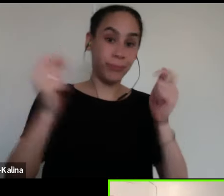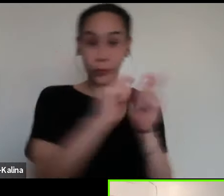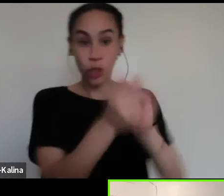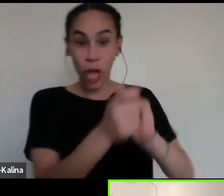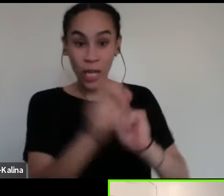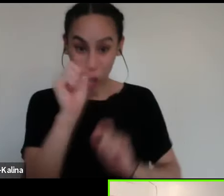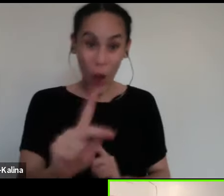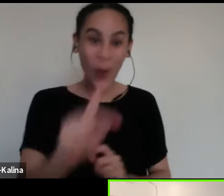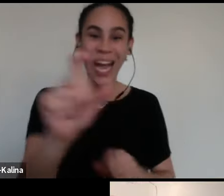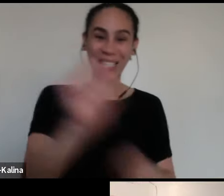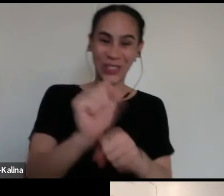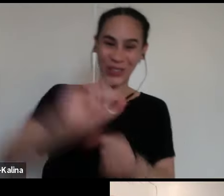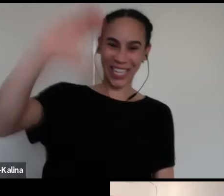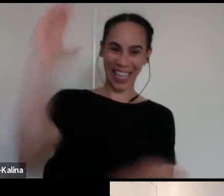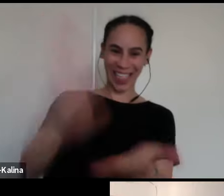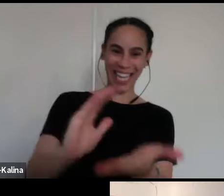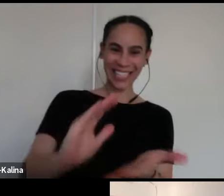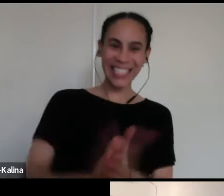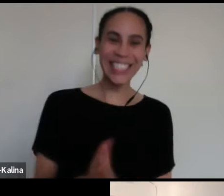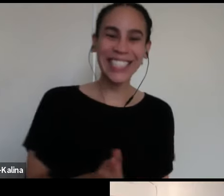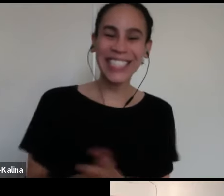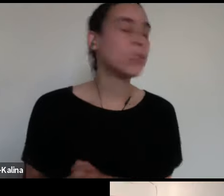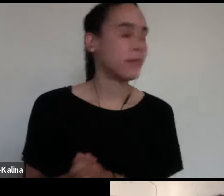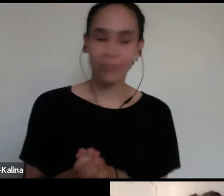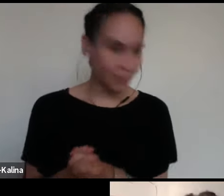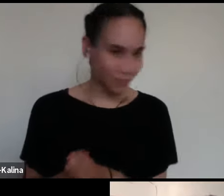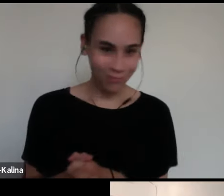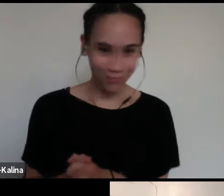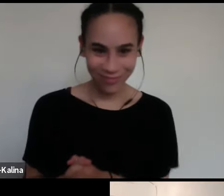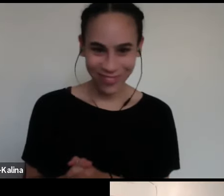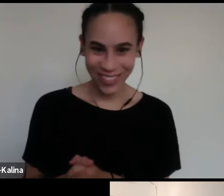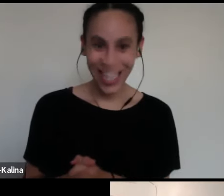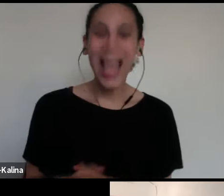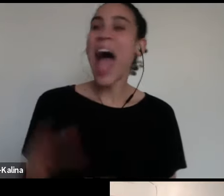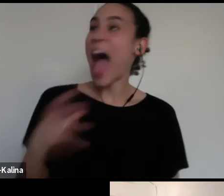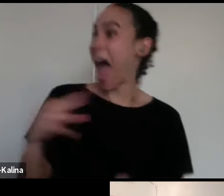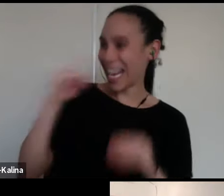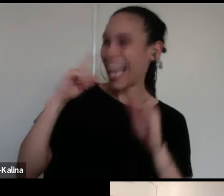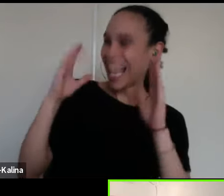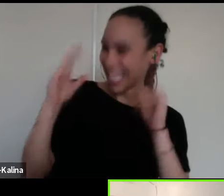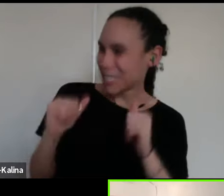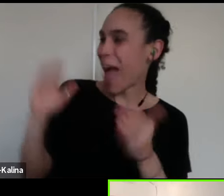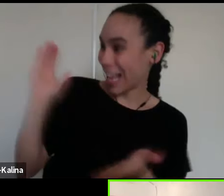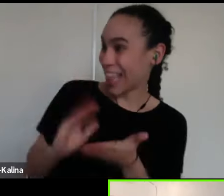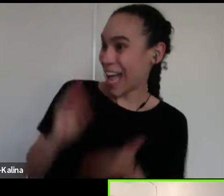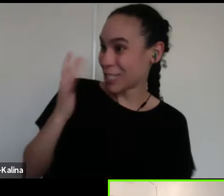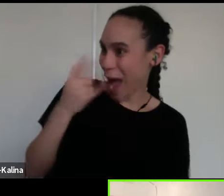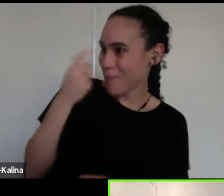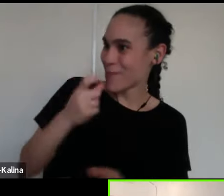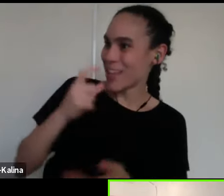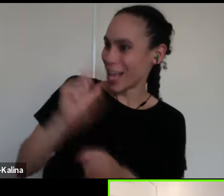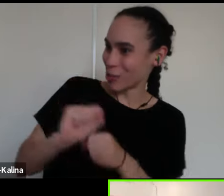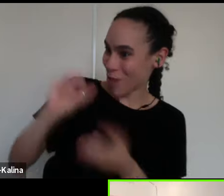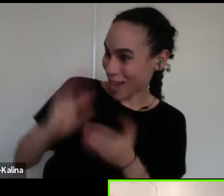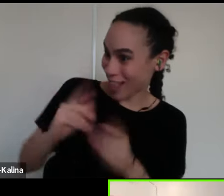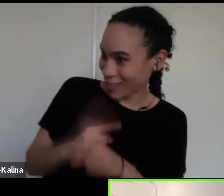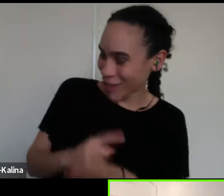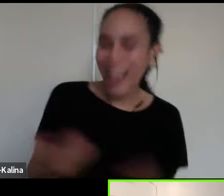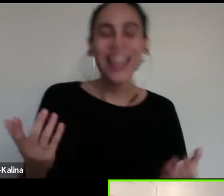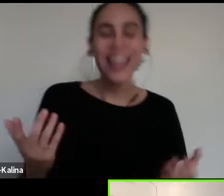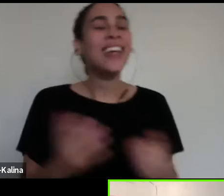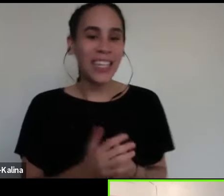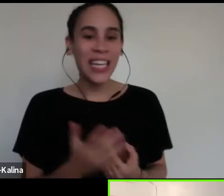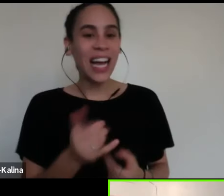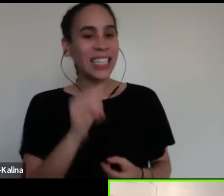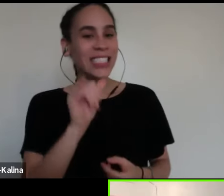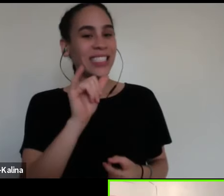work less, It's just, and expect less because people are working less. Right. And it really does come down to that